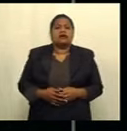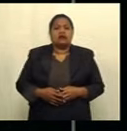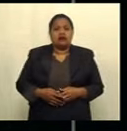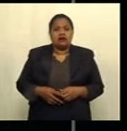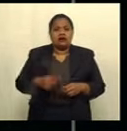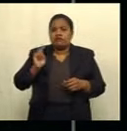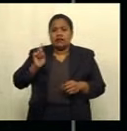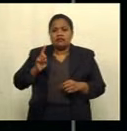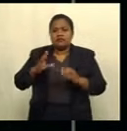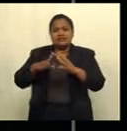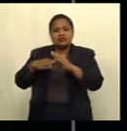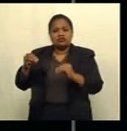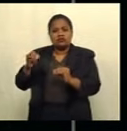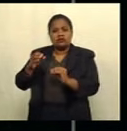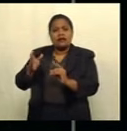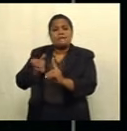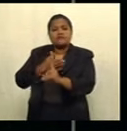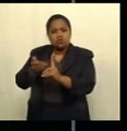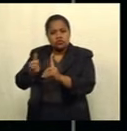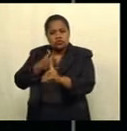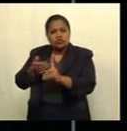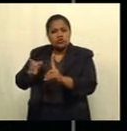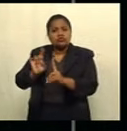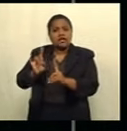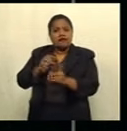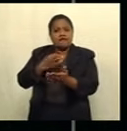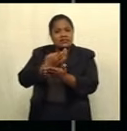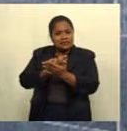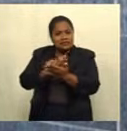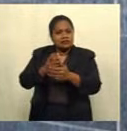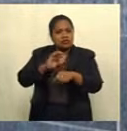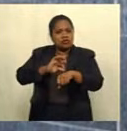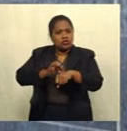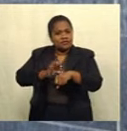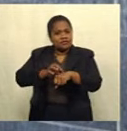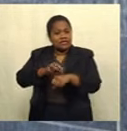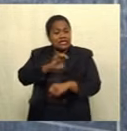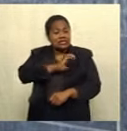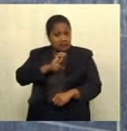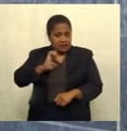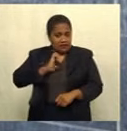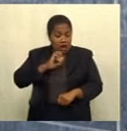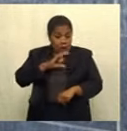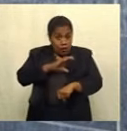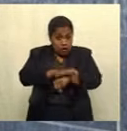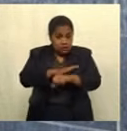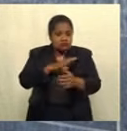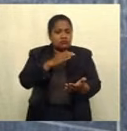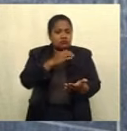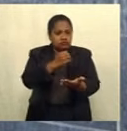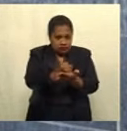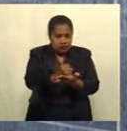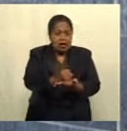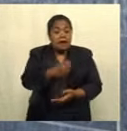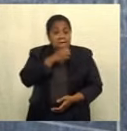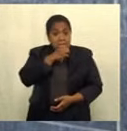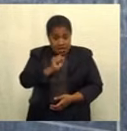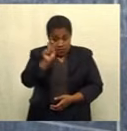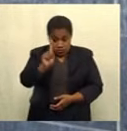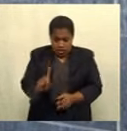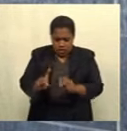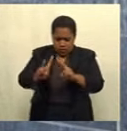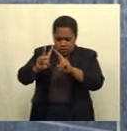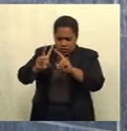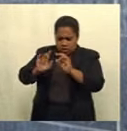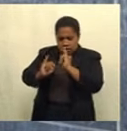sexual abuse against a financial and hospital executive. Police confirmed that the man was interviewed today at the